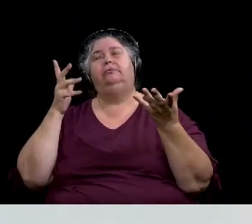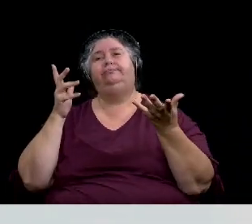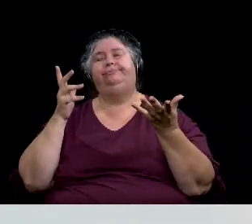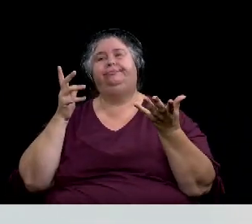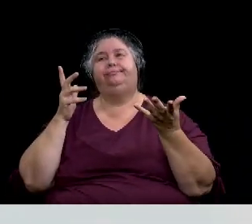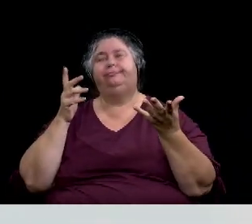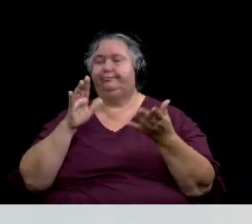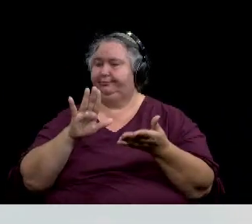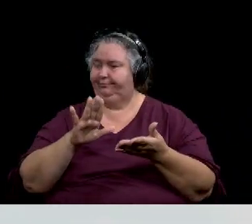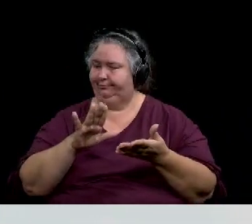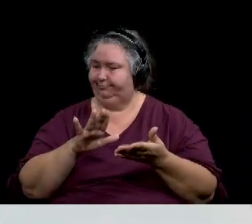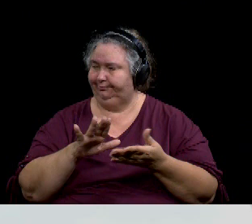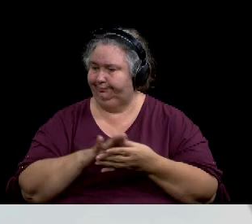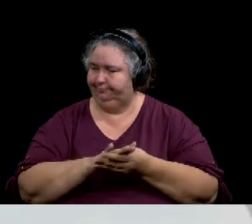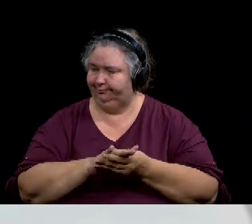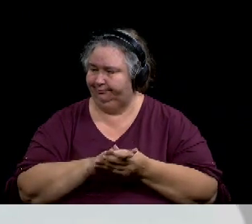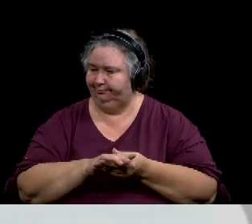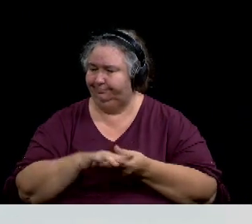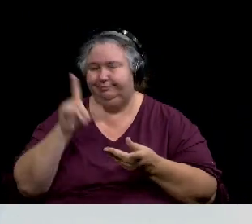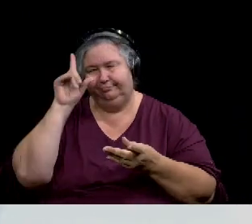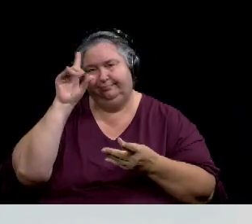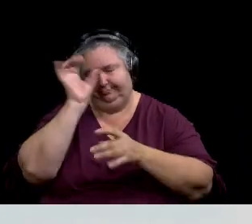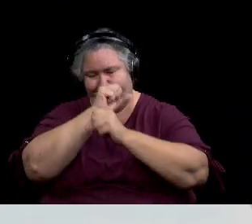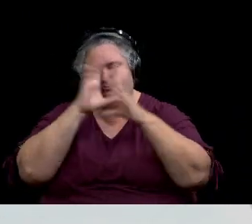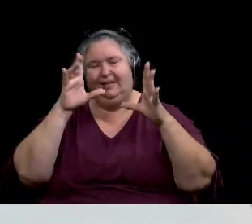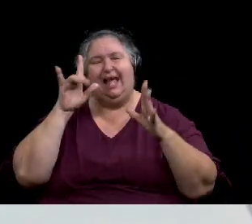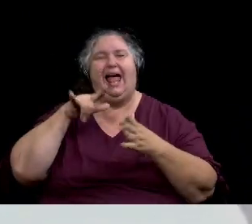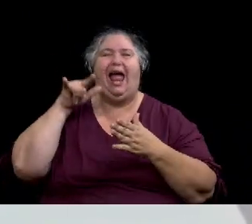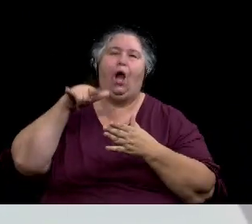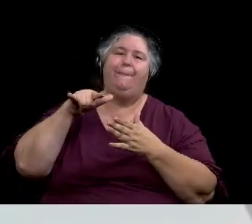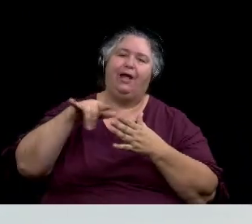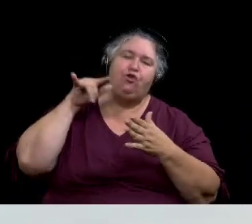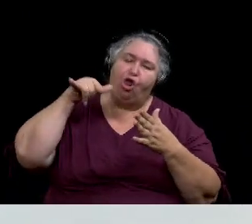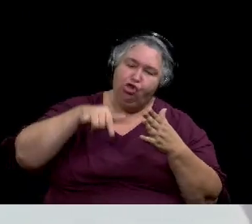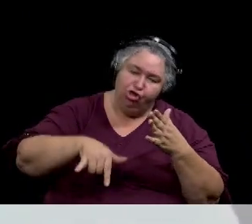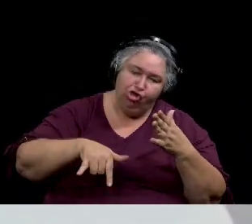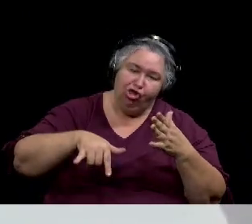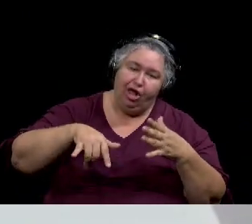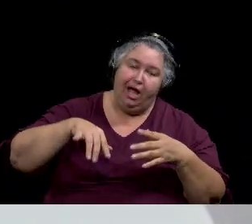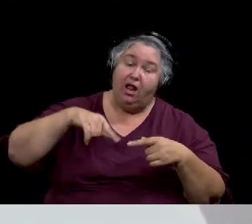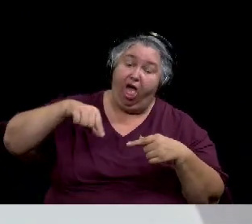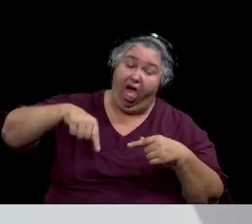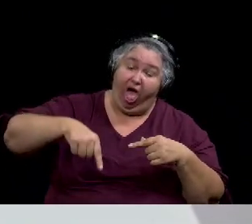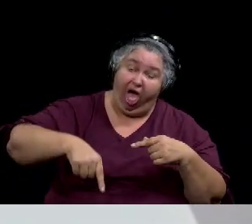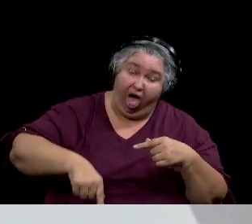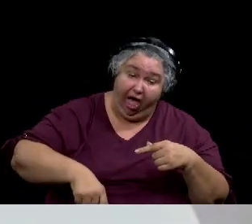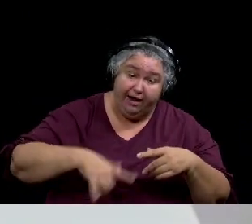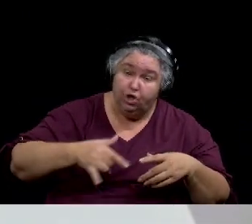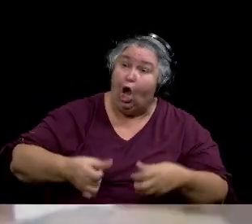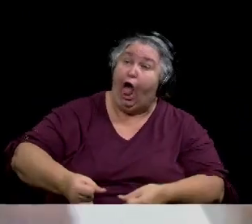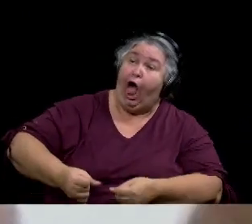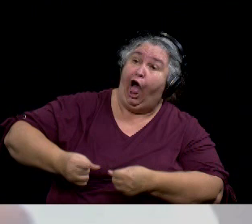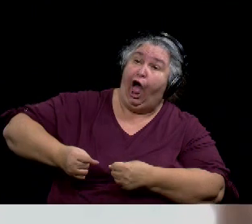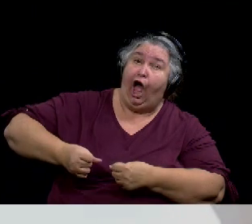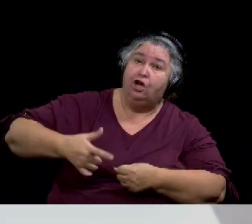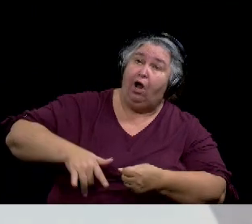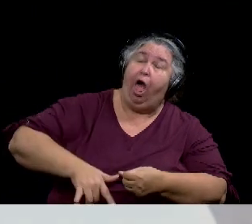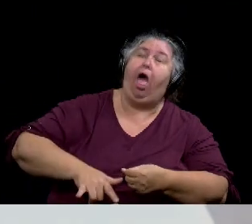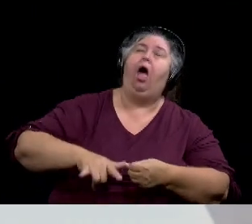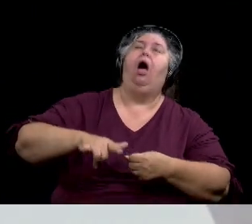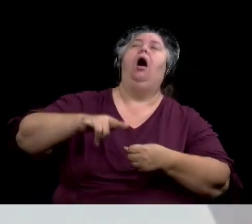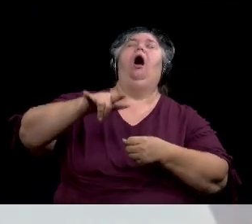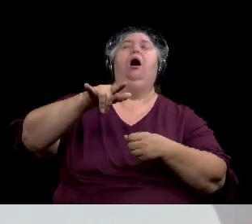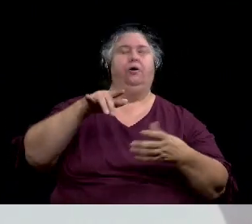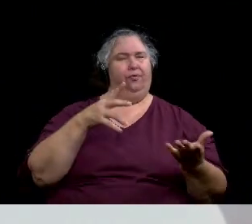on the control and get the plane level. It's a moment where